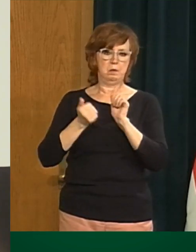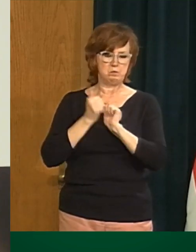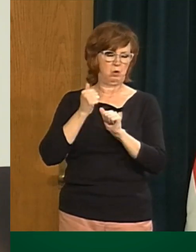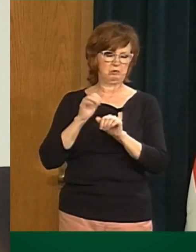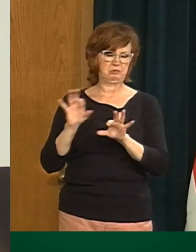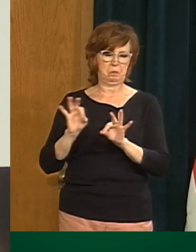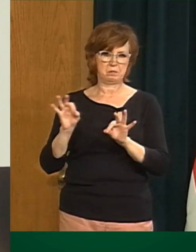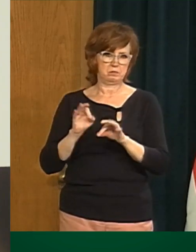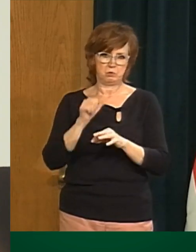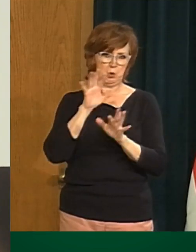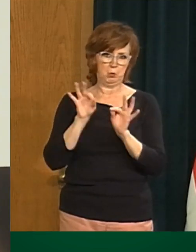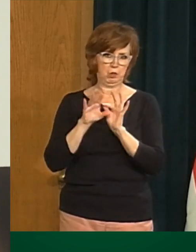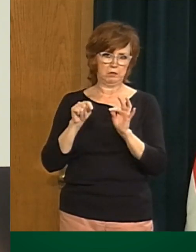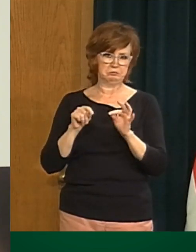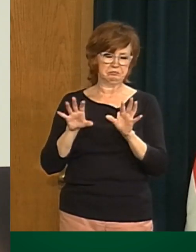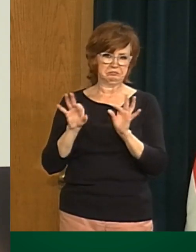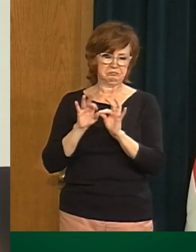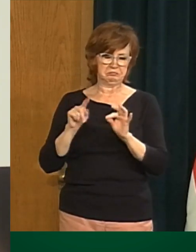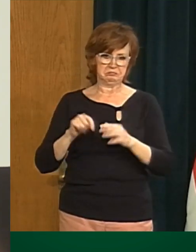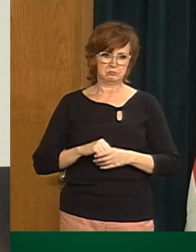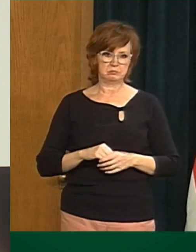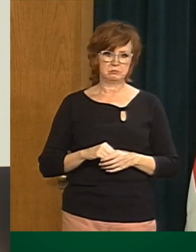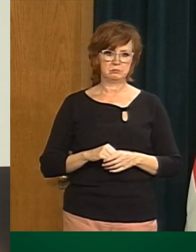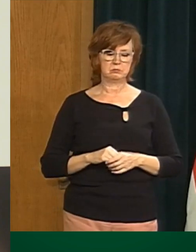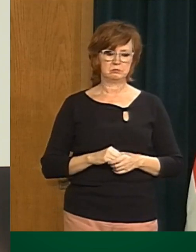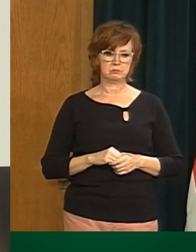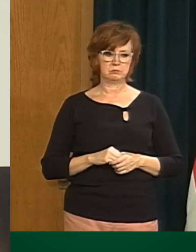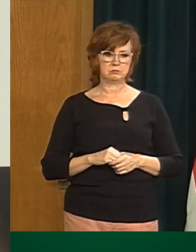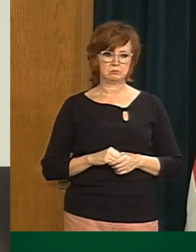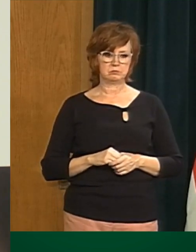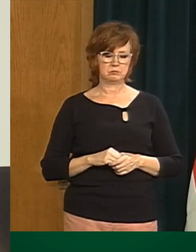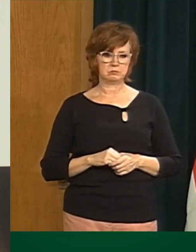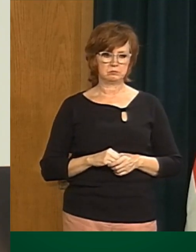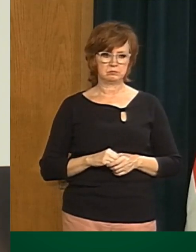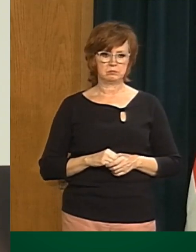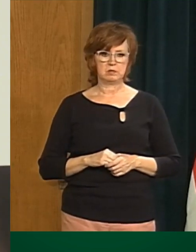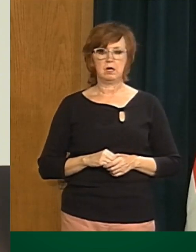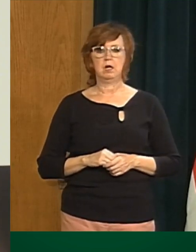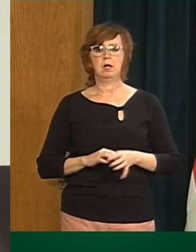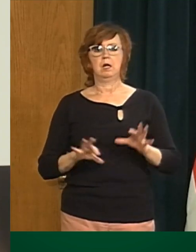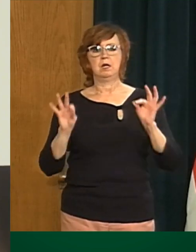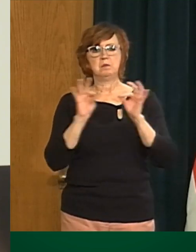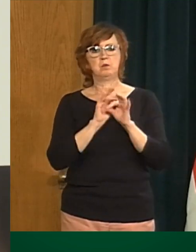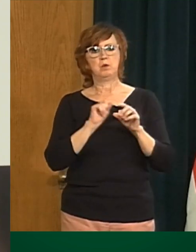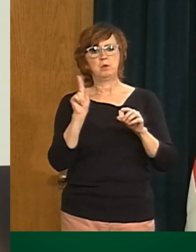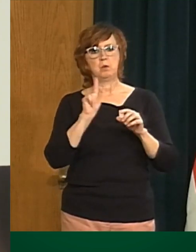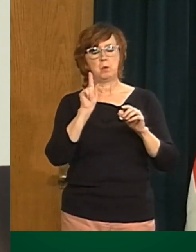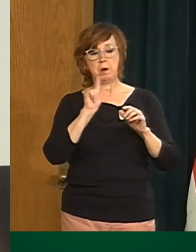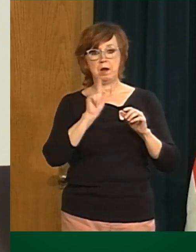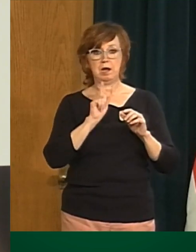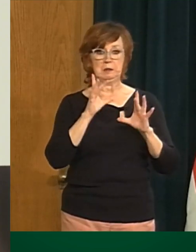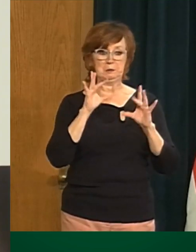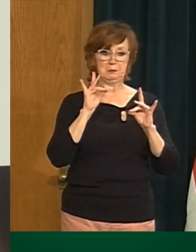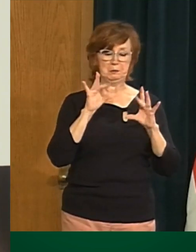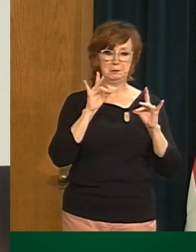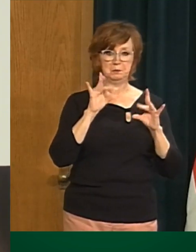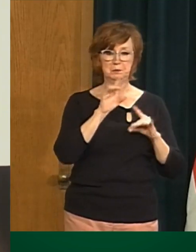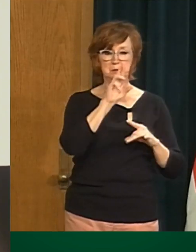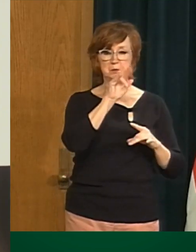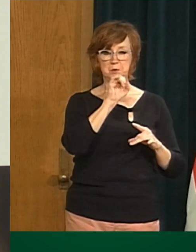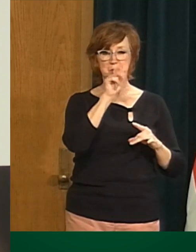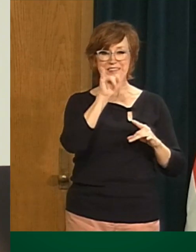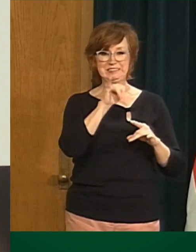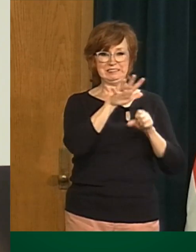and staff are tested, primarily to rule out in that high-risk environment, are there asymptomatic or